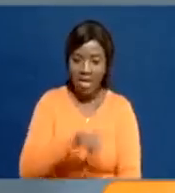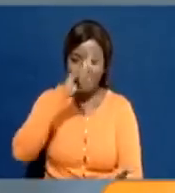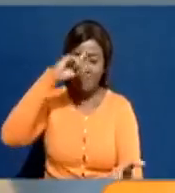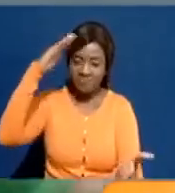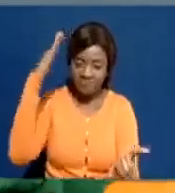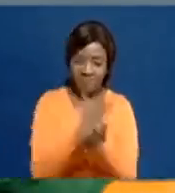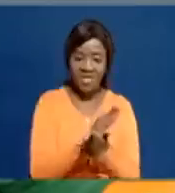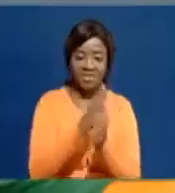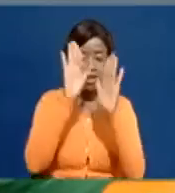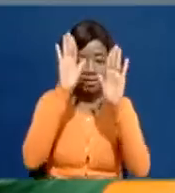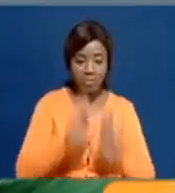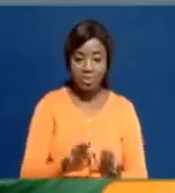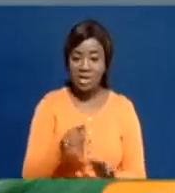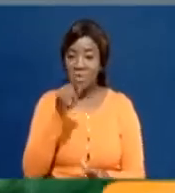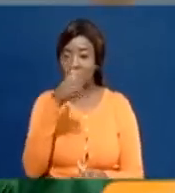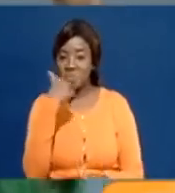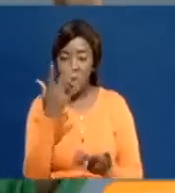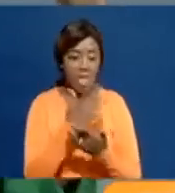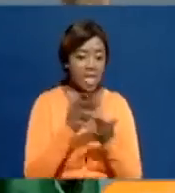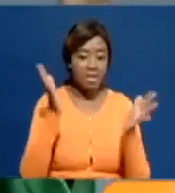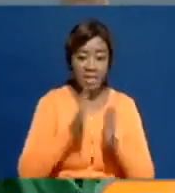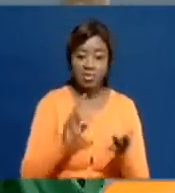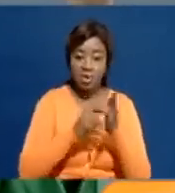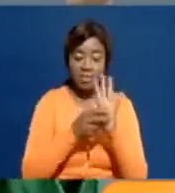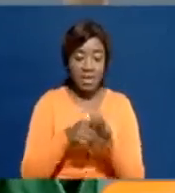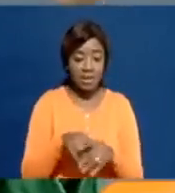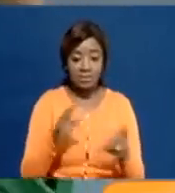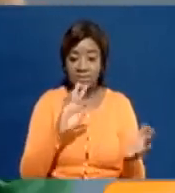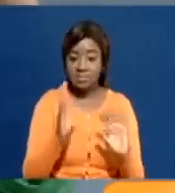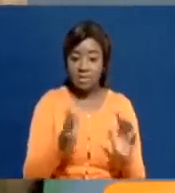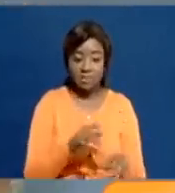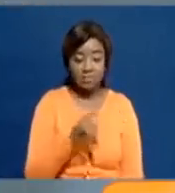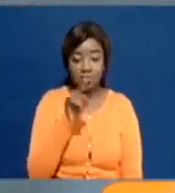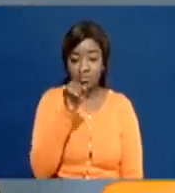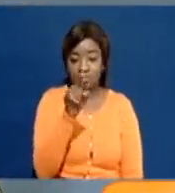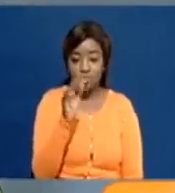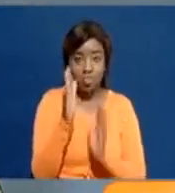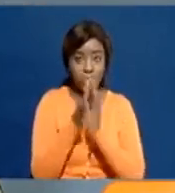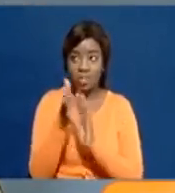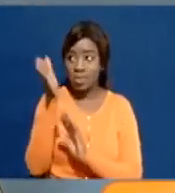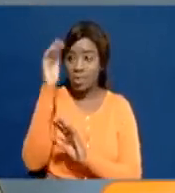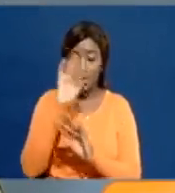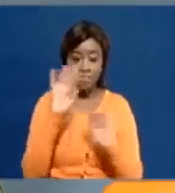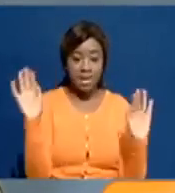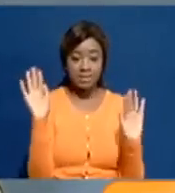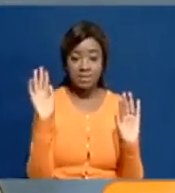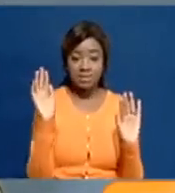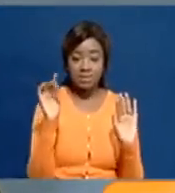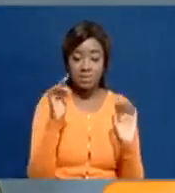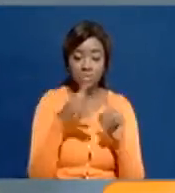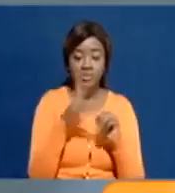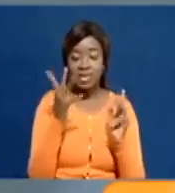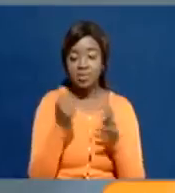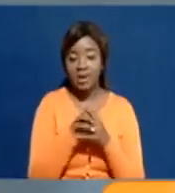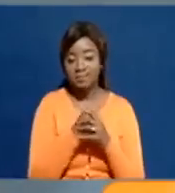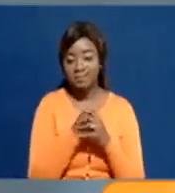matter who you are, at some point during treatment, it's you and whatever is going in, and your creator. So where do you go? Where do you start? And